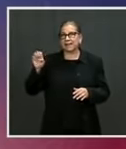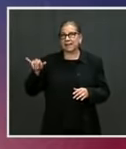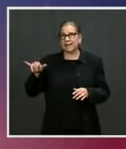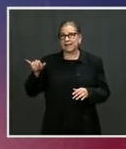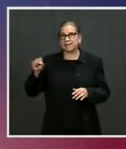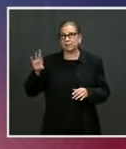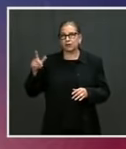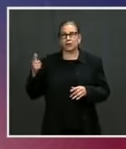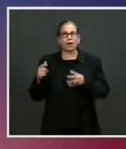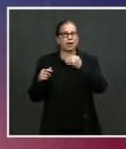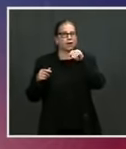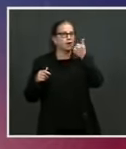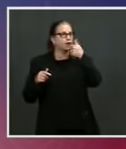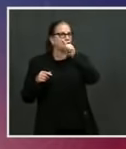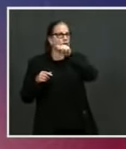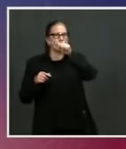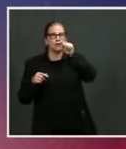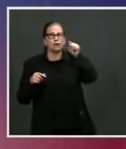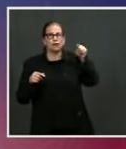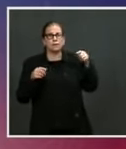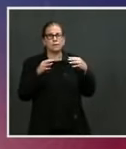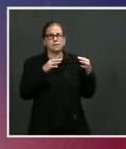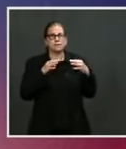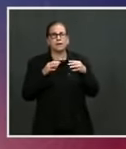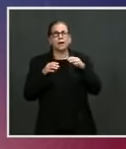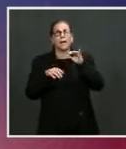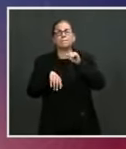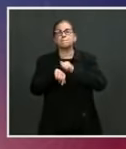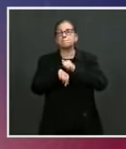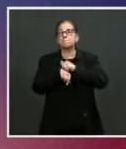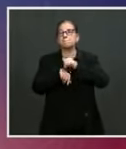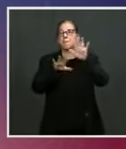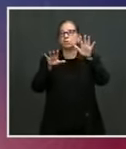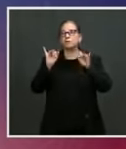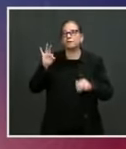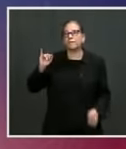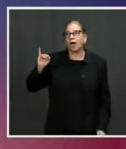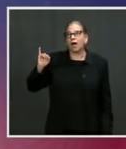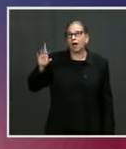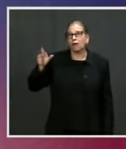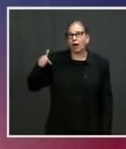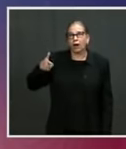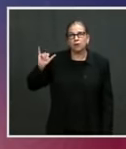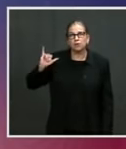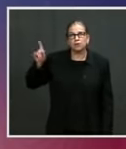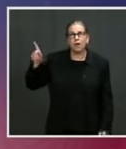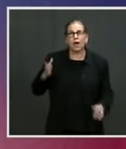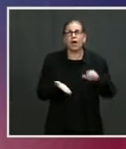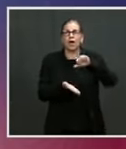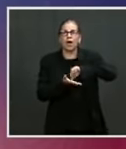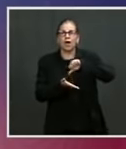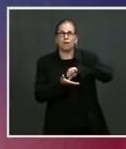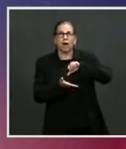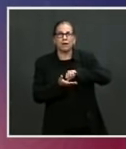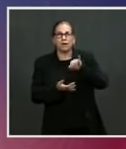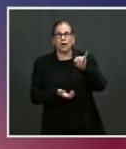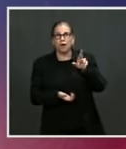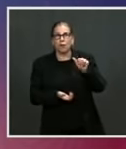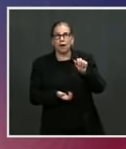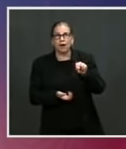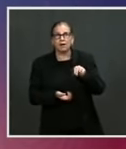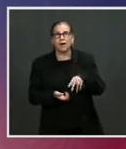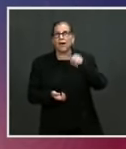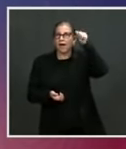Afghanistan, the deserts of Iraq, in the last 20 years. Section 60, when I